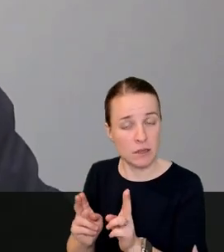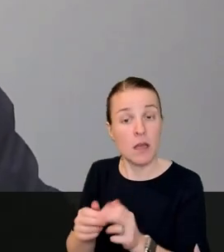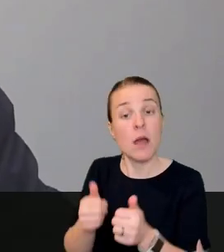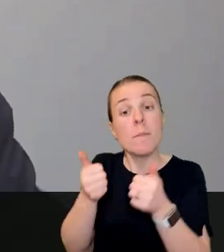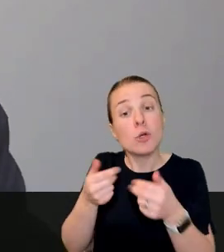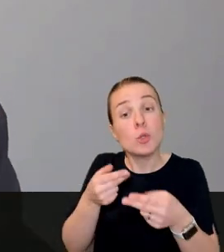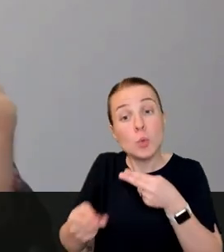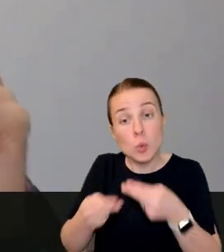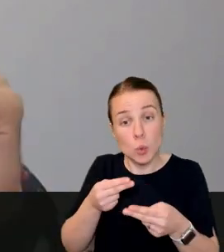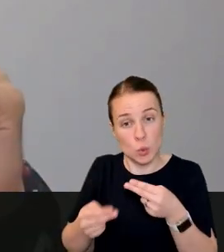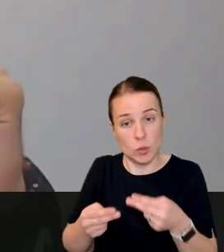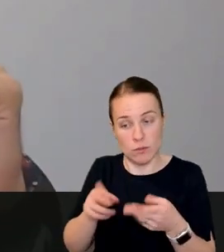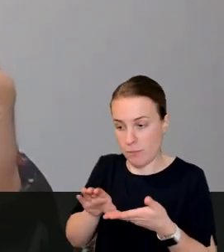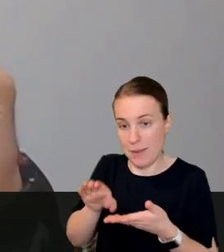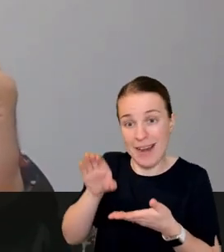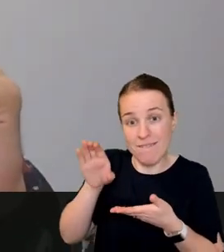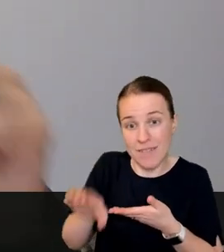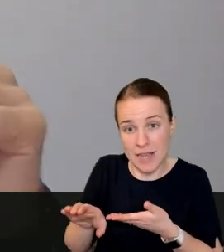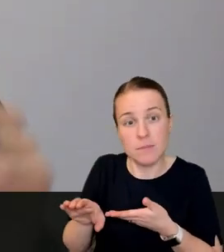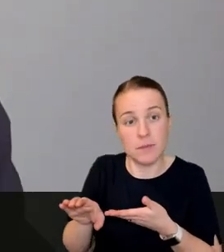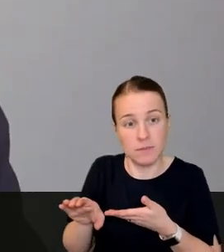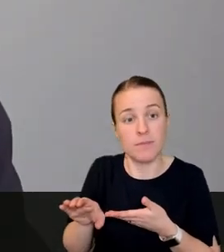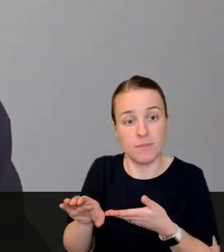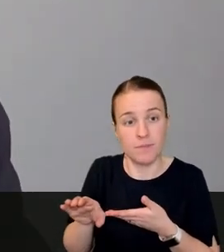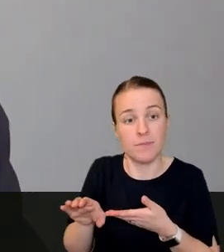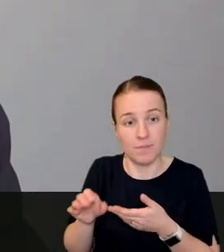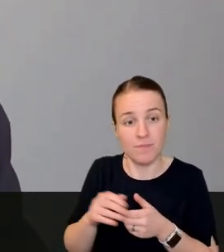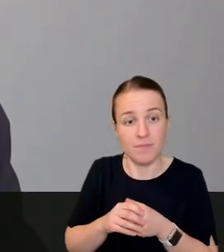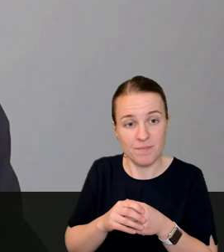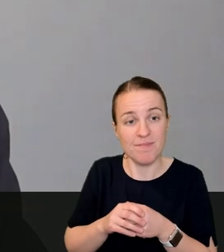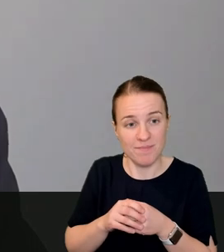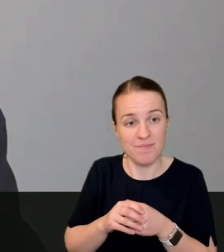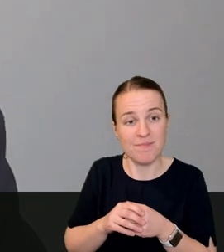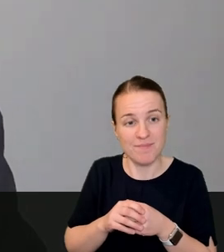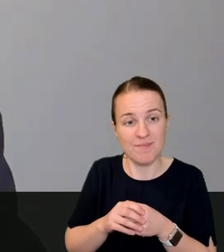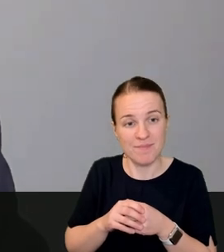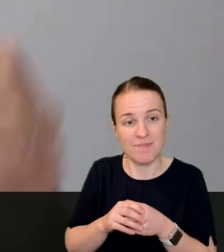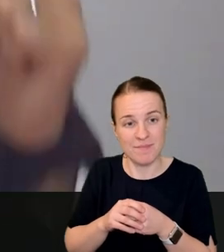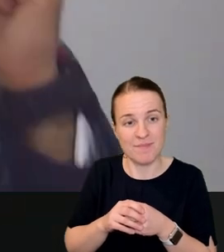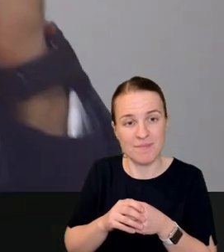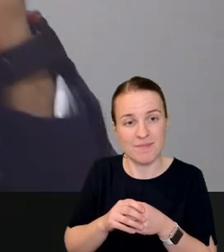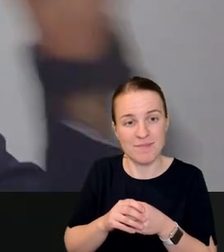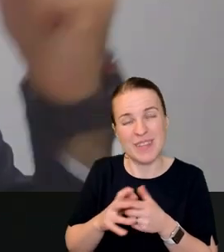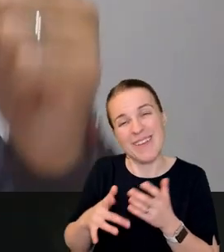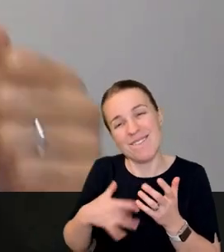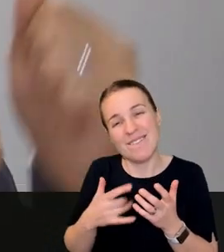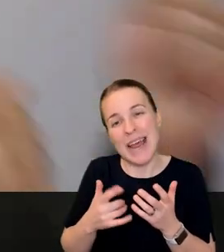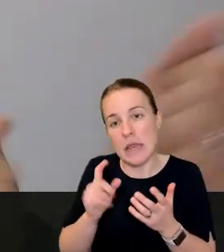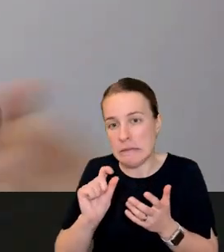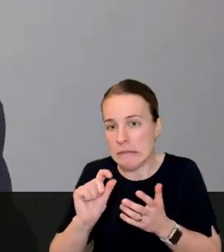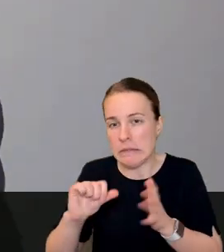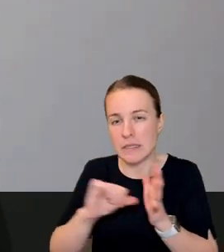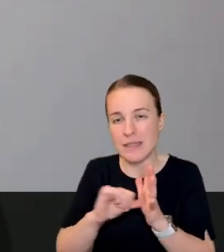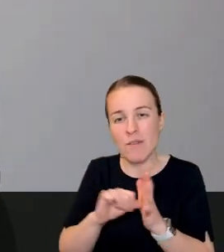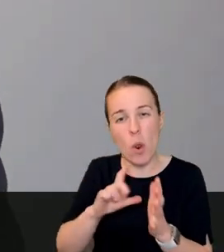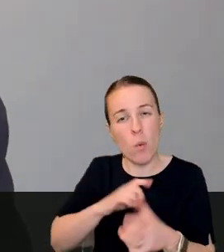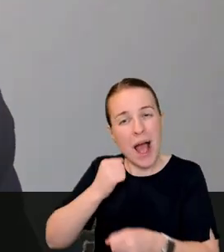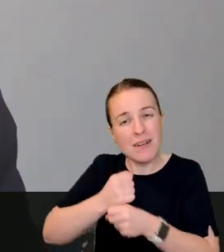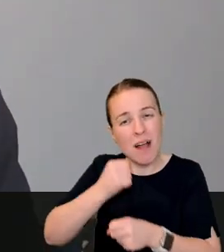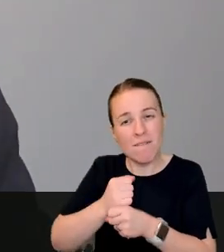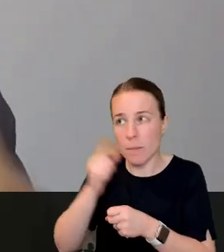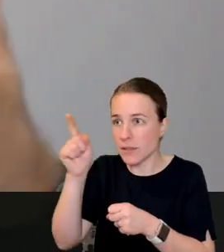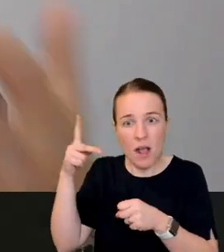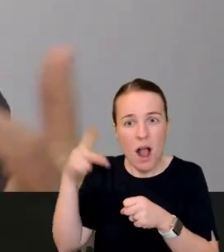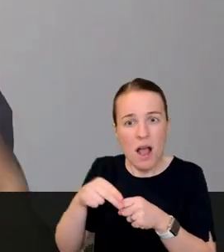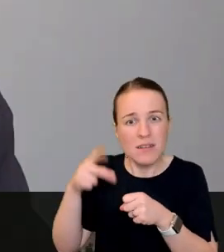from City Hall, and it feels like I've had one hand tied behind my back because of government cuts with our police and